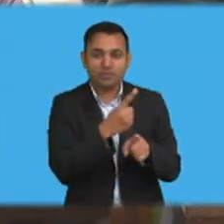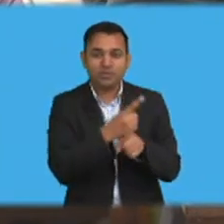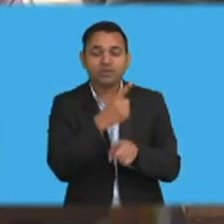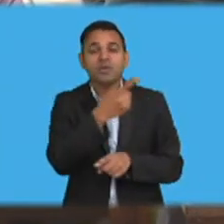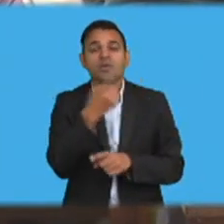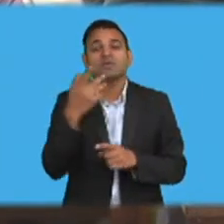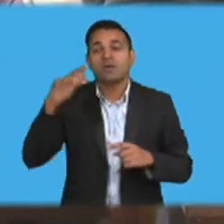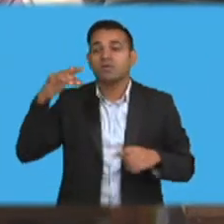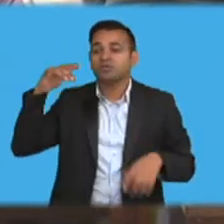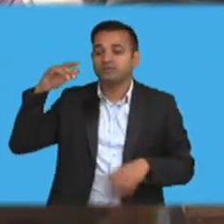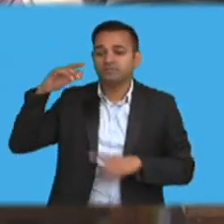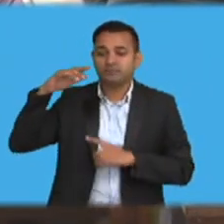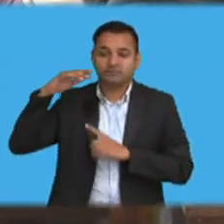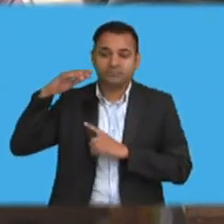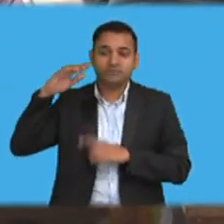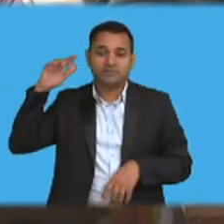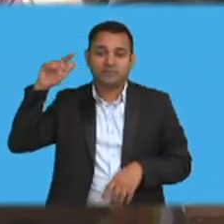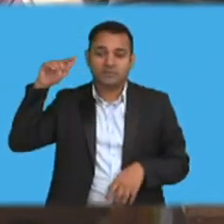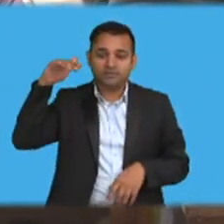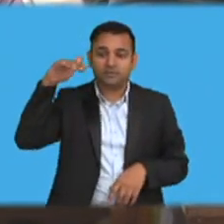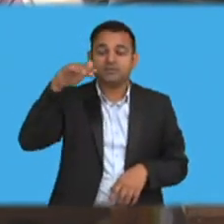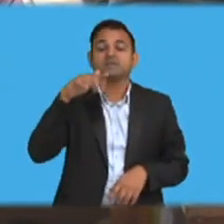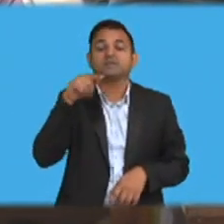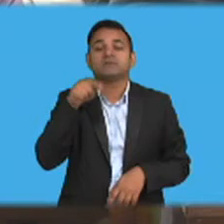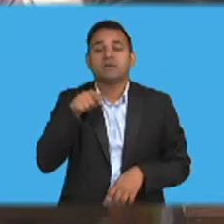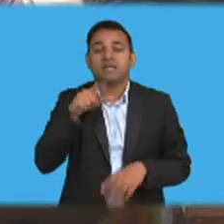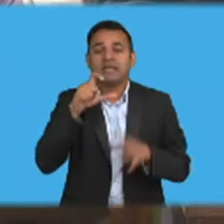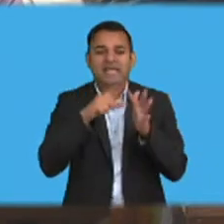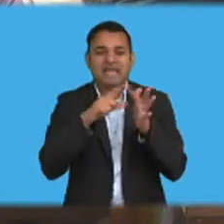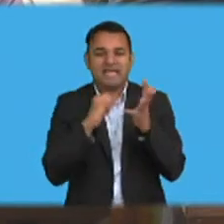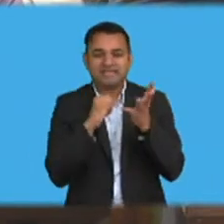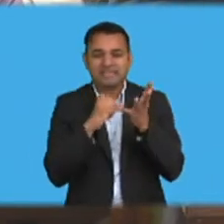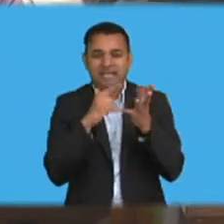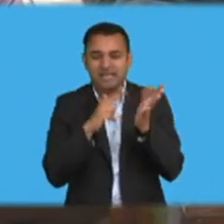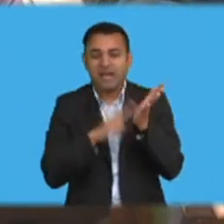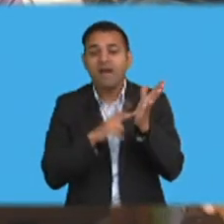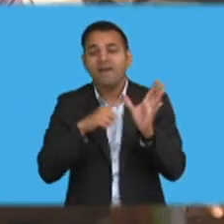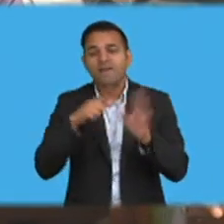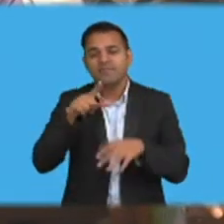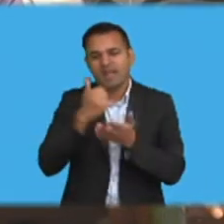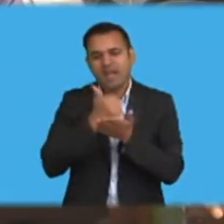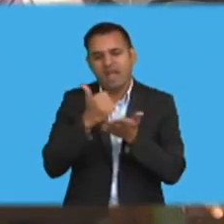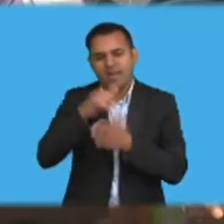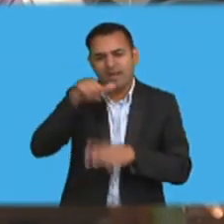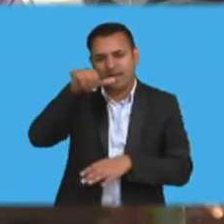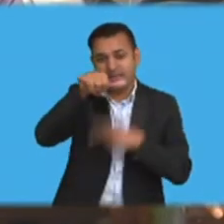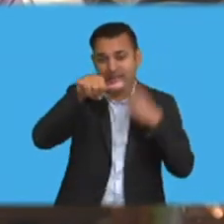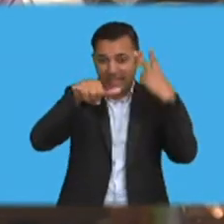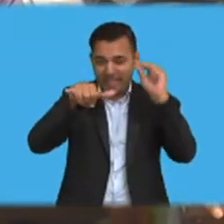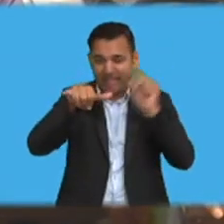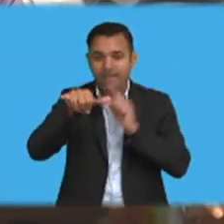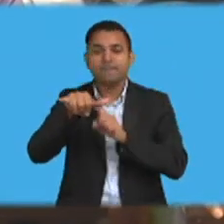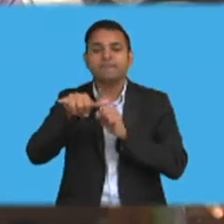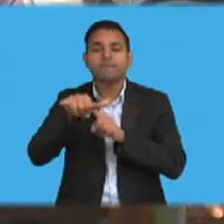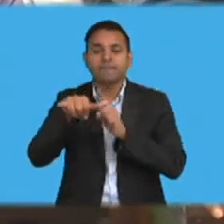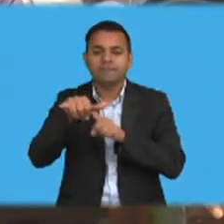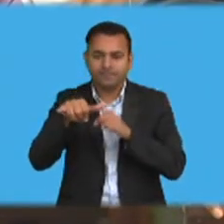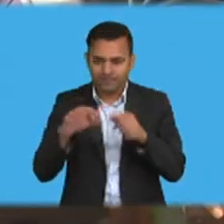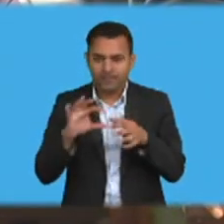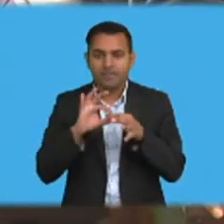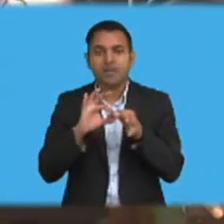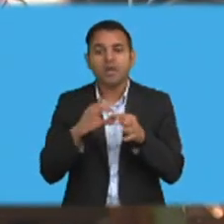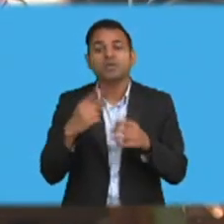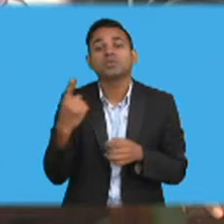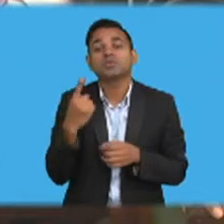172, registration DQ-FTR, operated by Pacific Flying School, lost communication with air